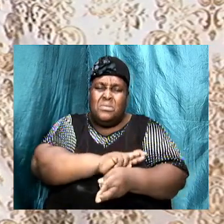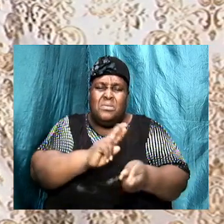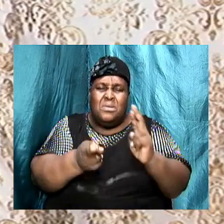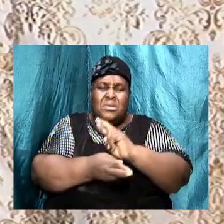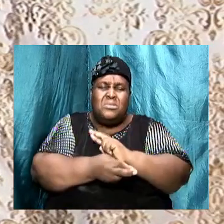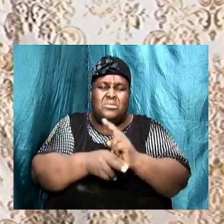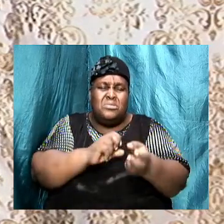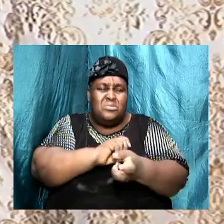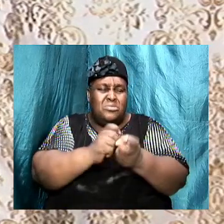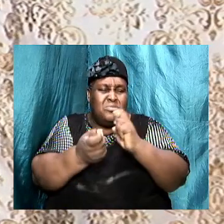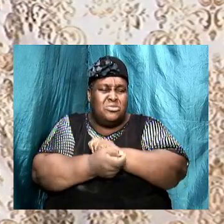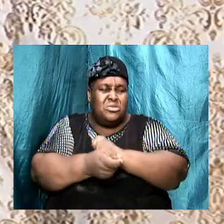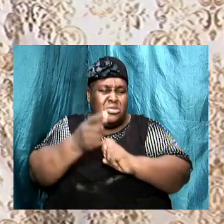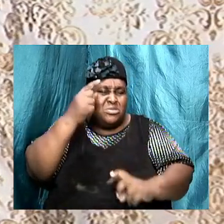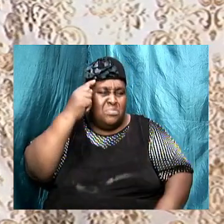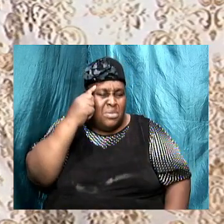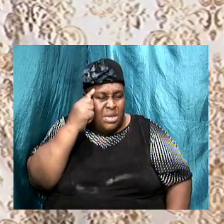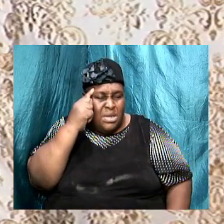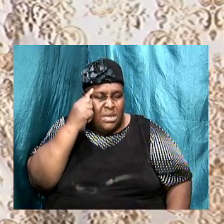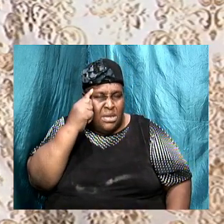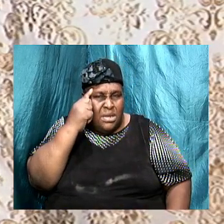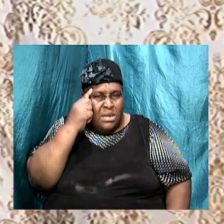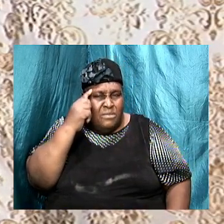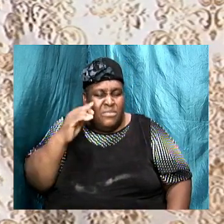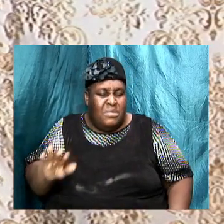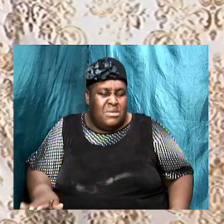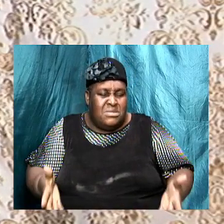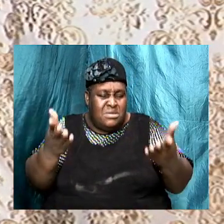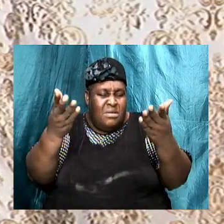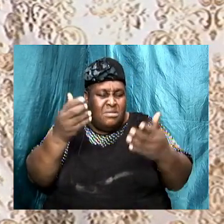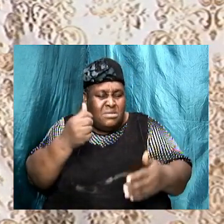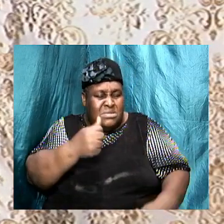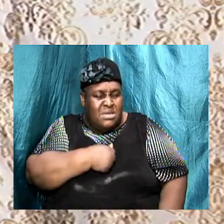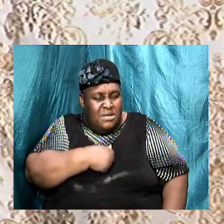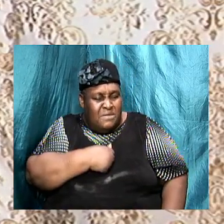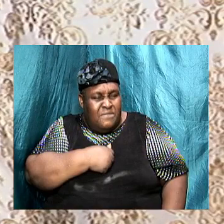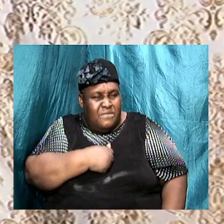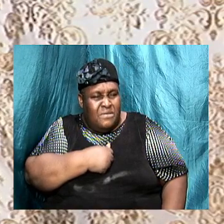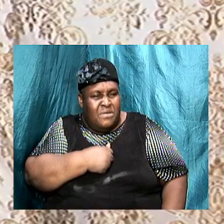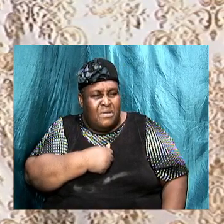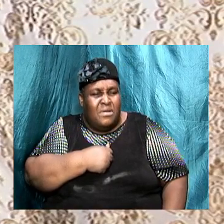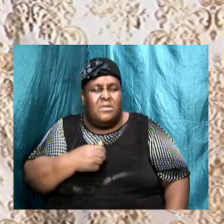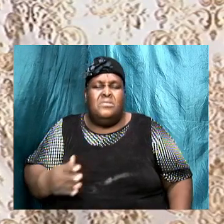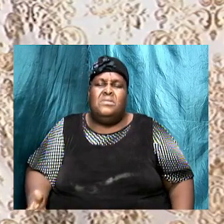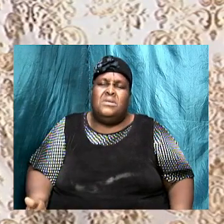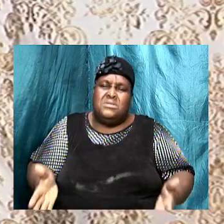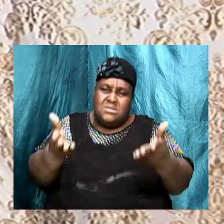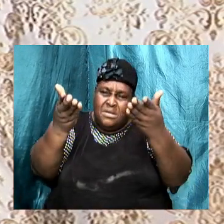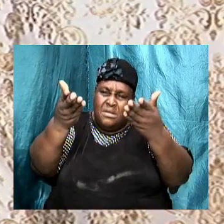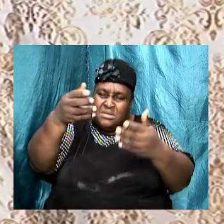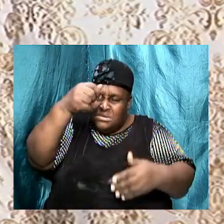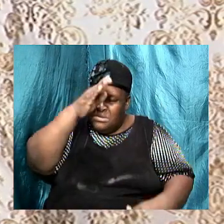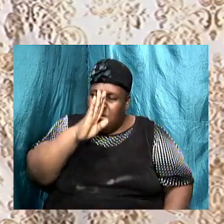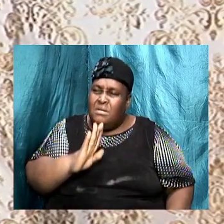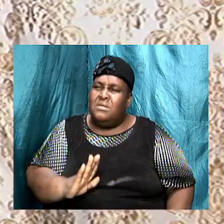his mind from exalting himself to exalting